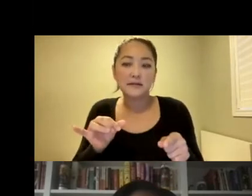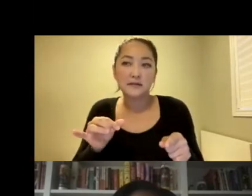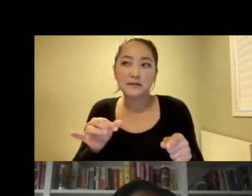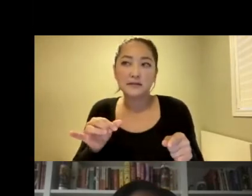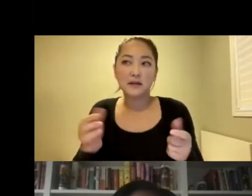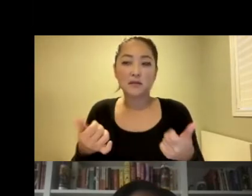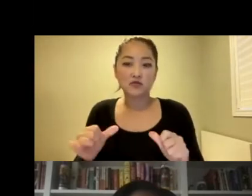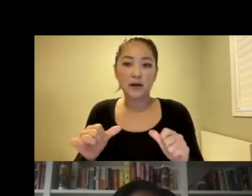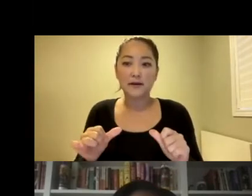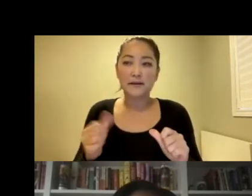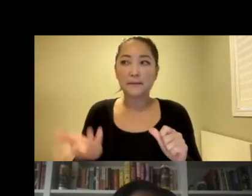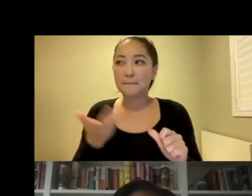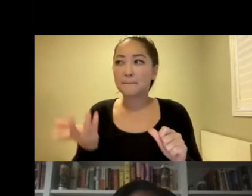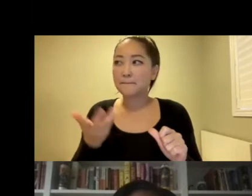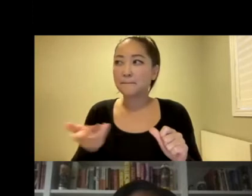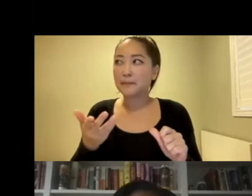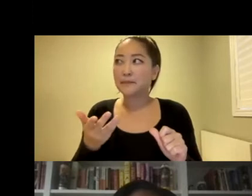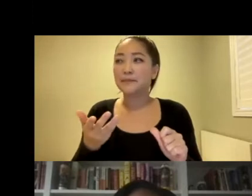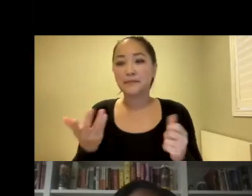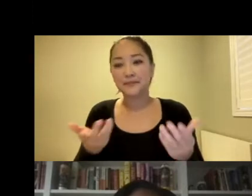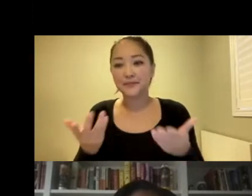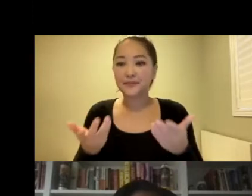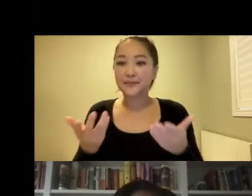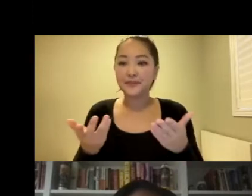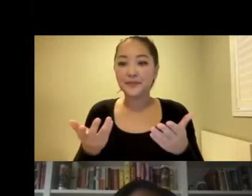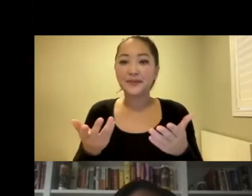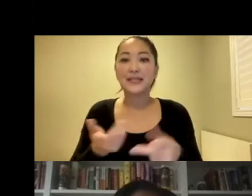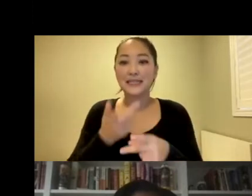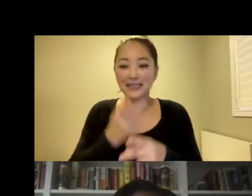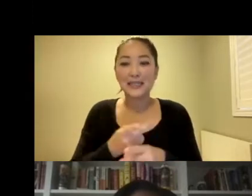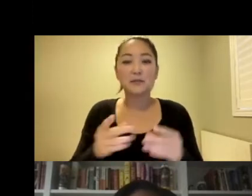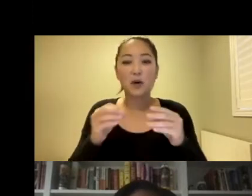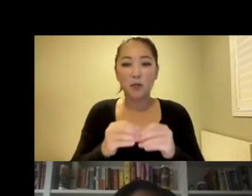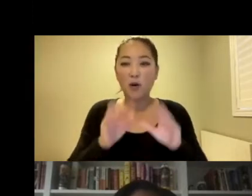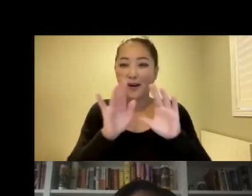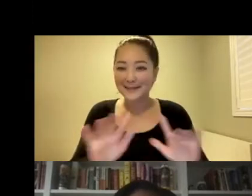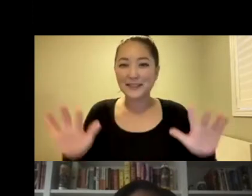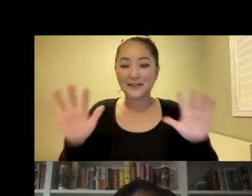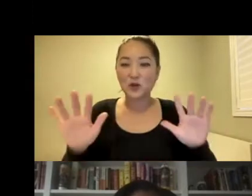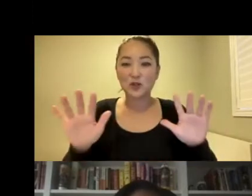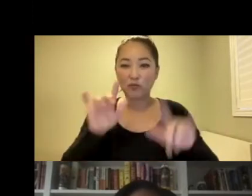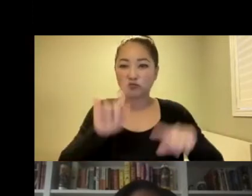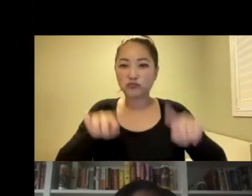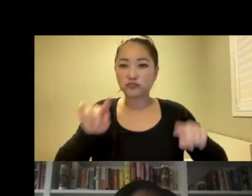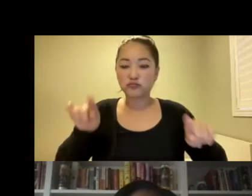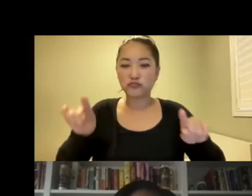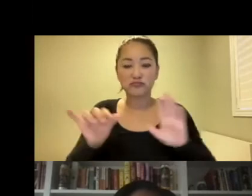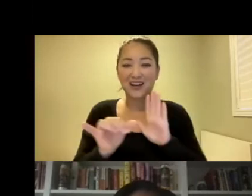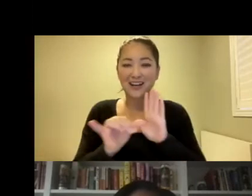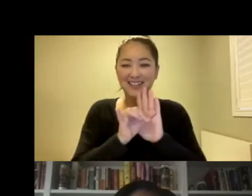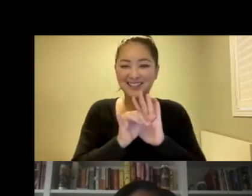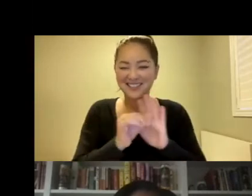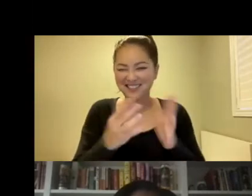work, is that to try and keep a multiplicity of identities, if that makes any